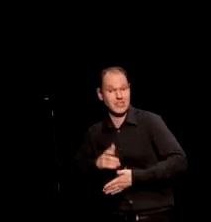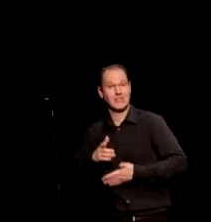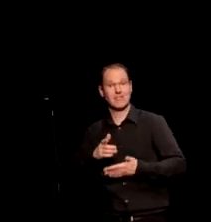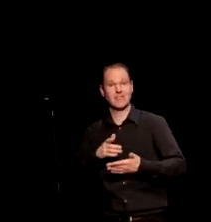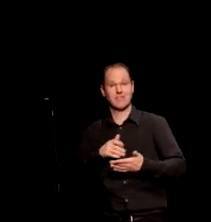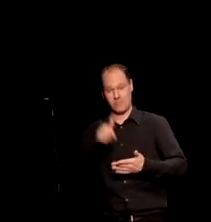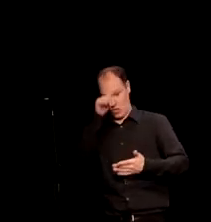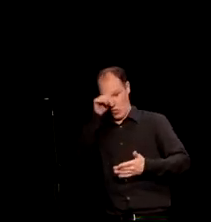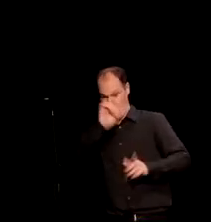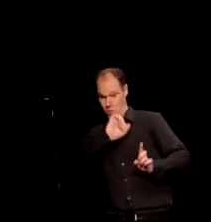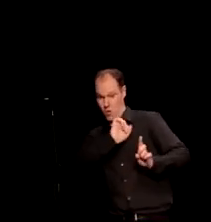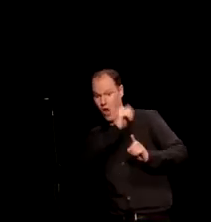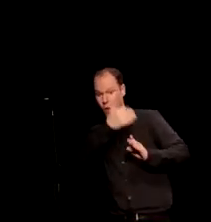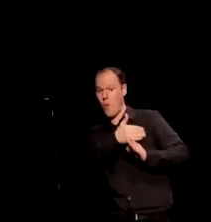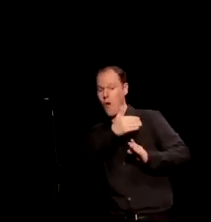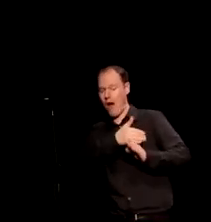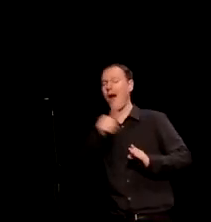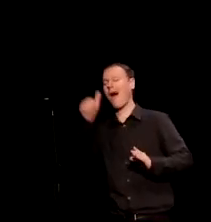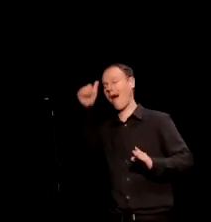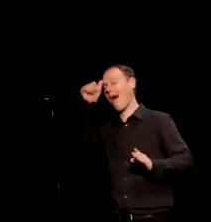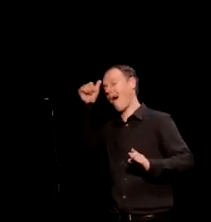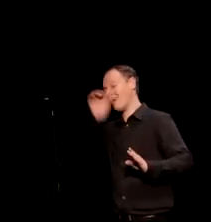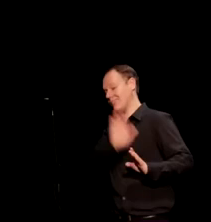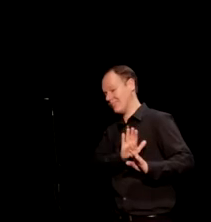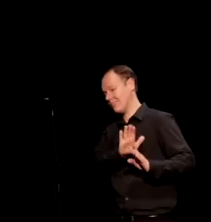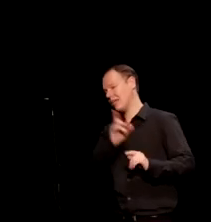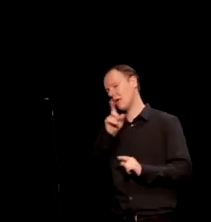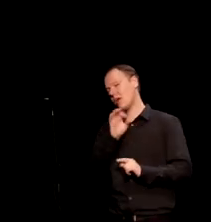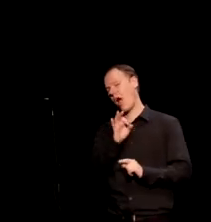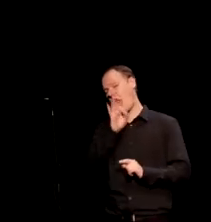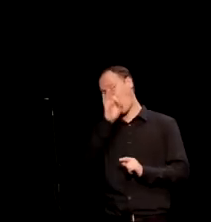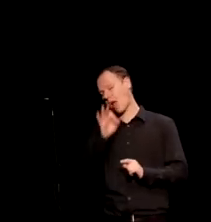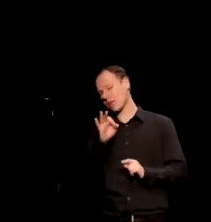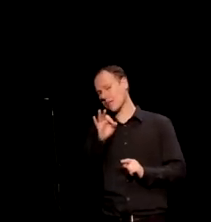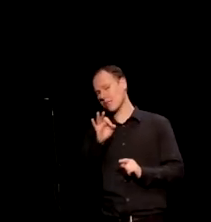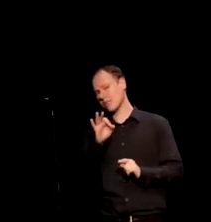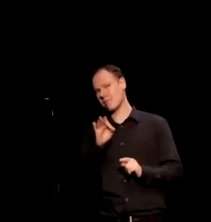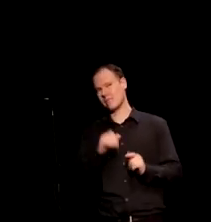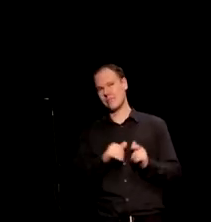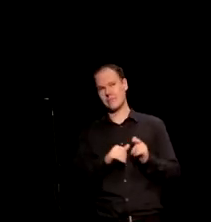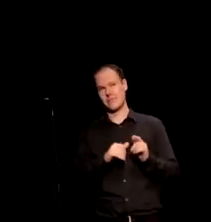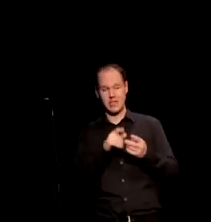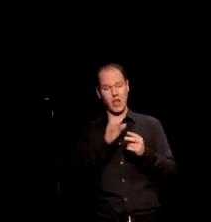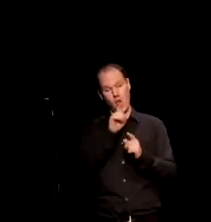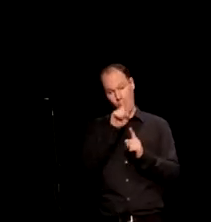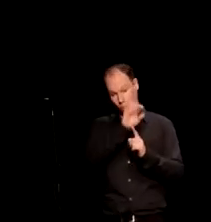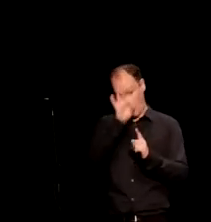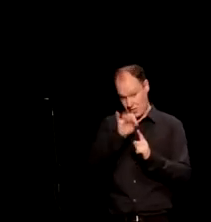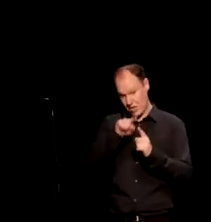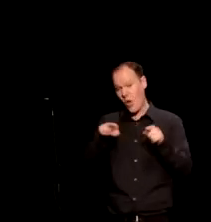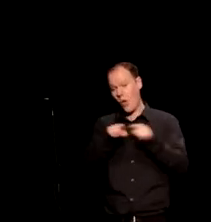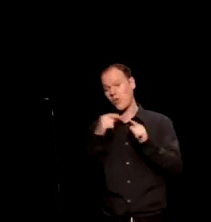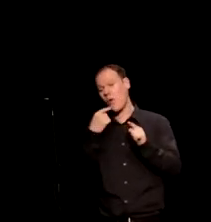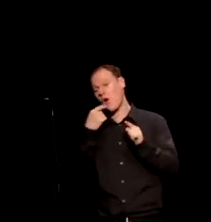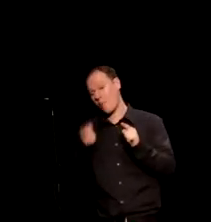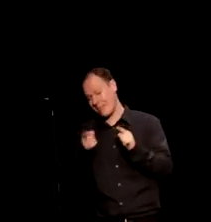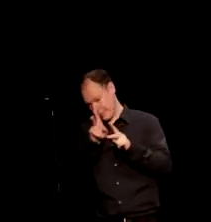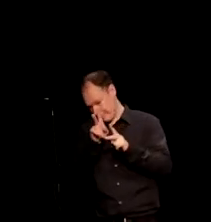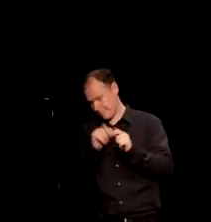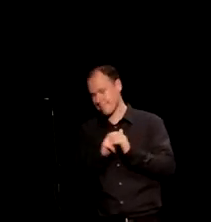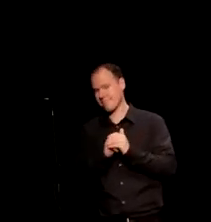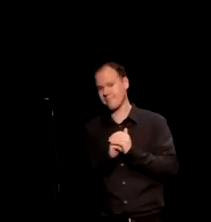I think it's really important that it's just something, it's a question as well as a comment, if that's okay. I think it's important